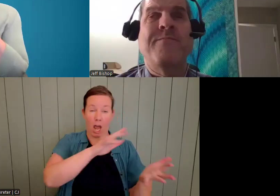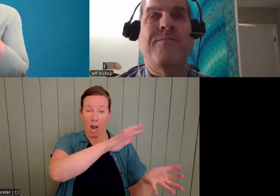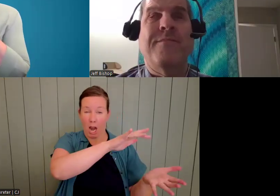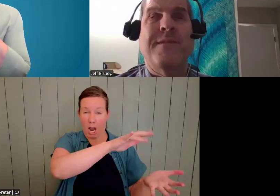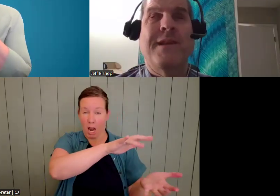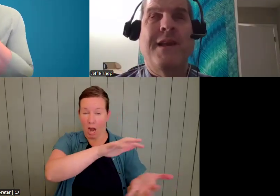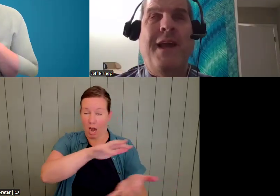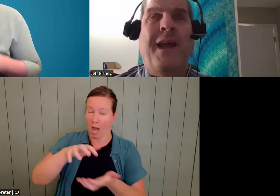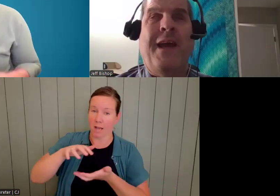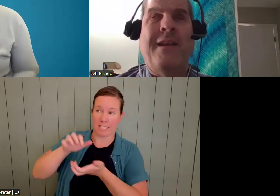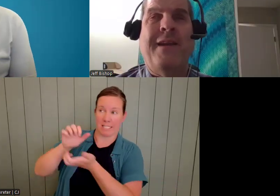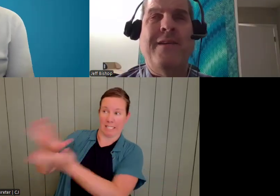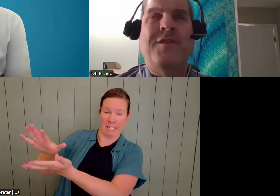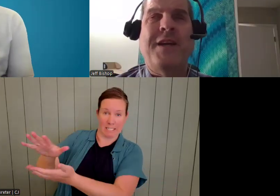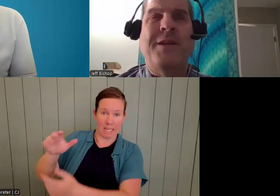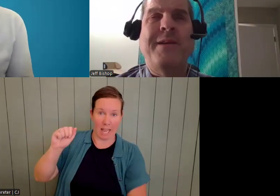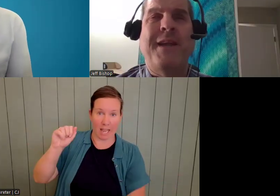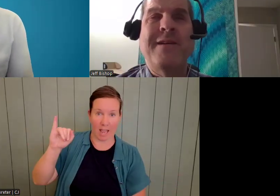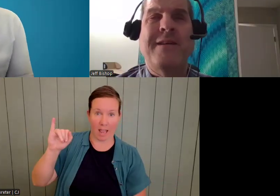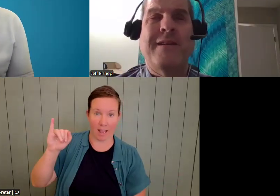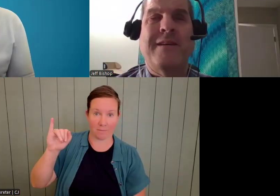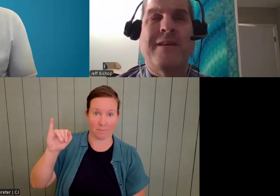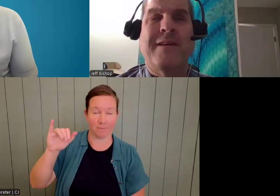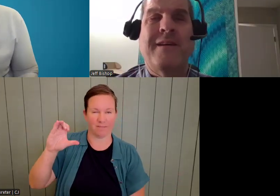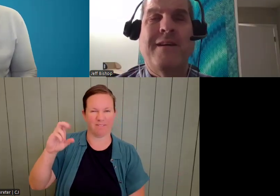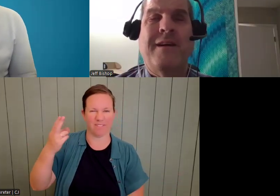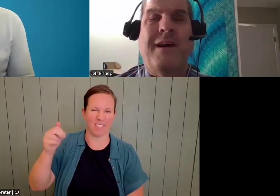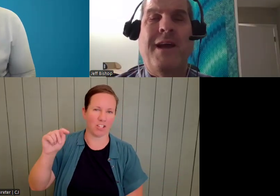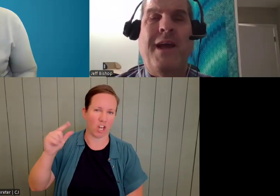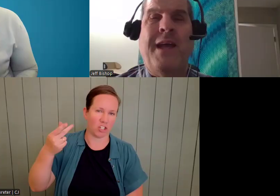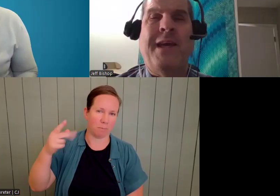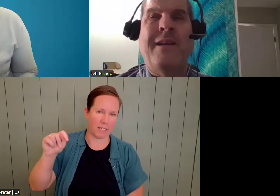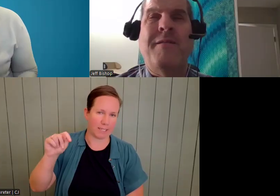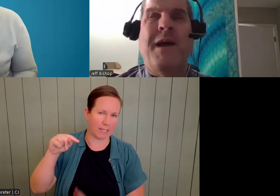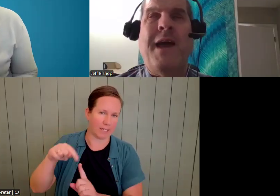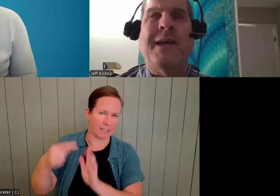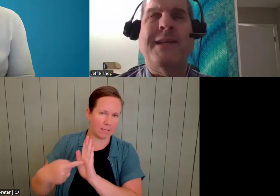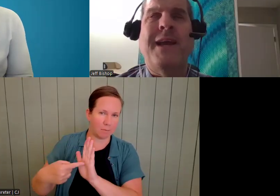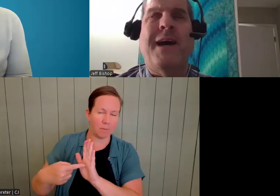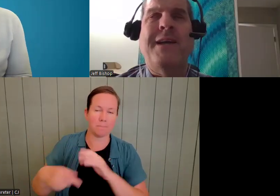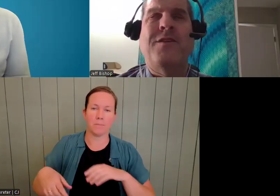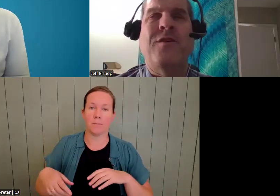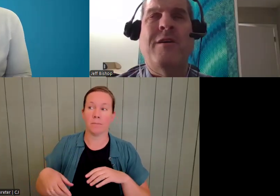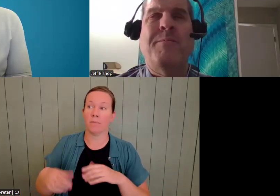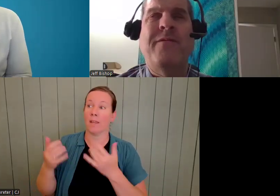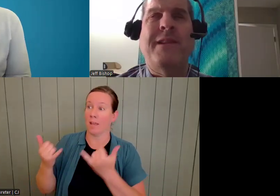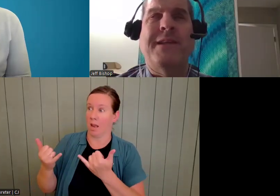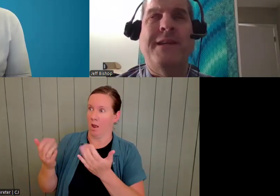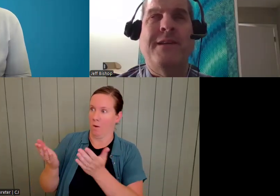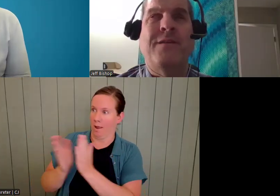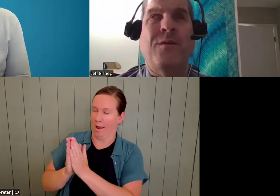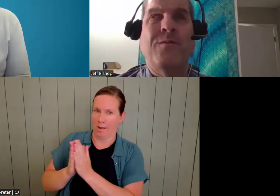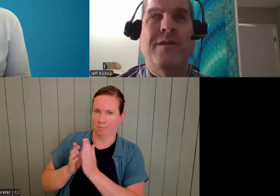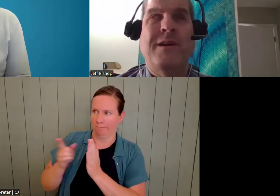information and give it to ChatGPT and then ask AI to help pivot